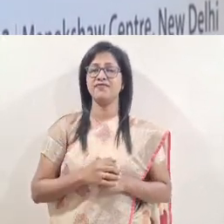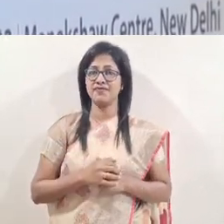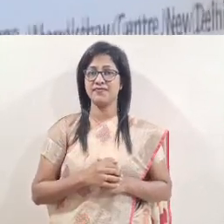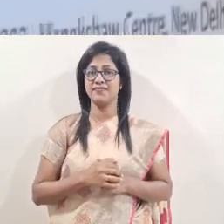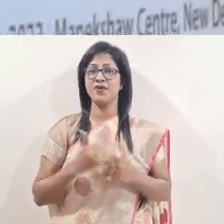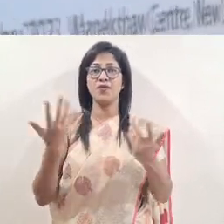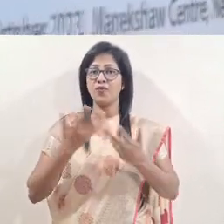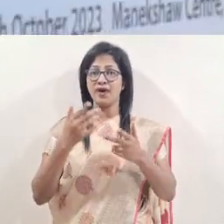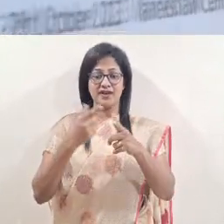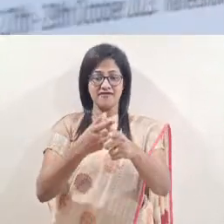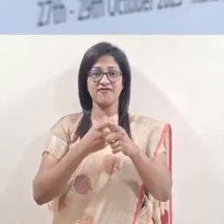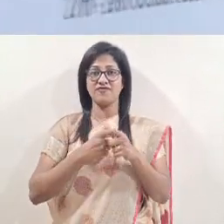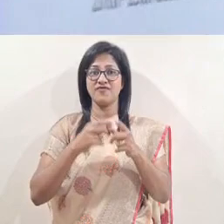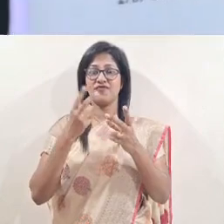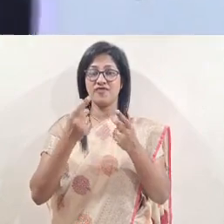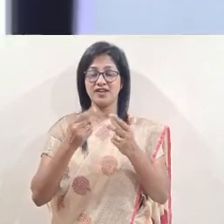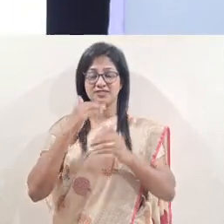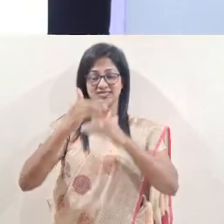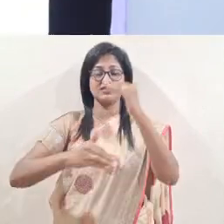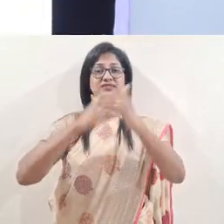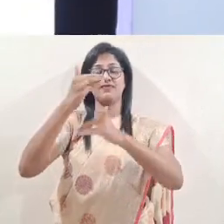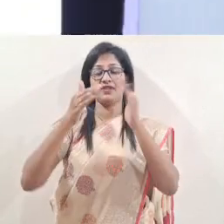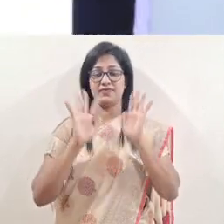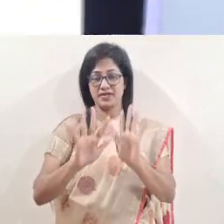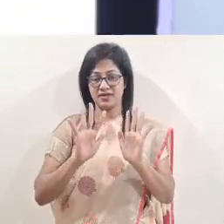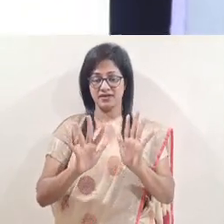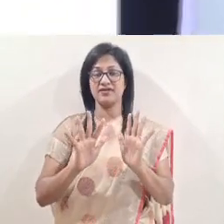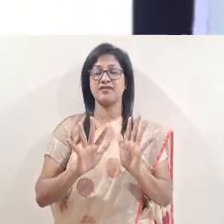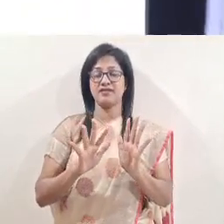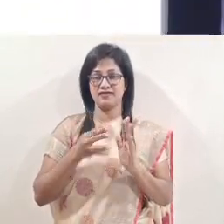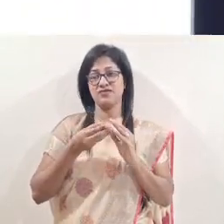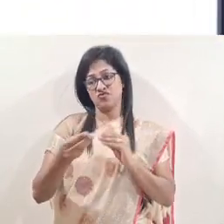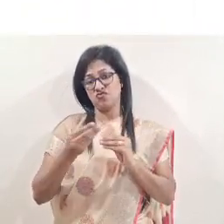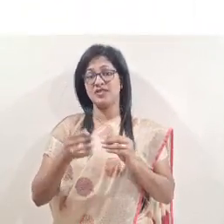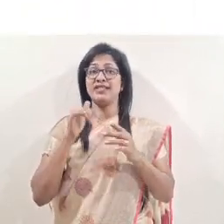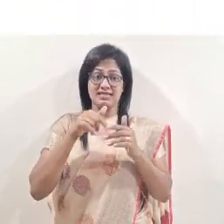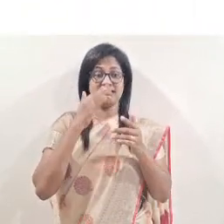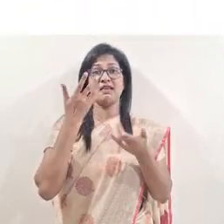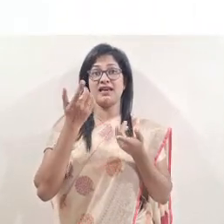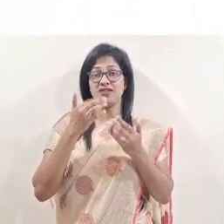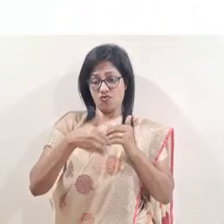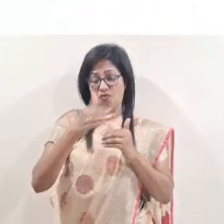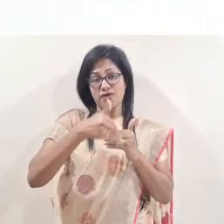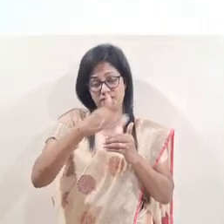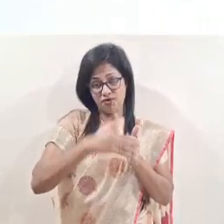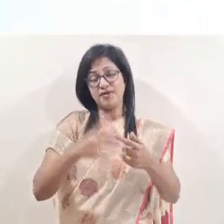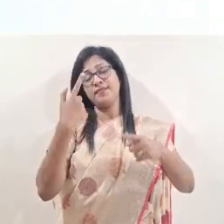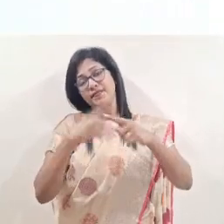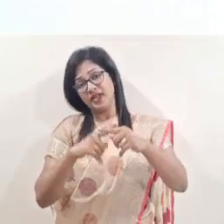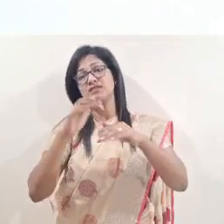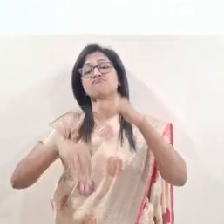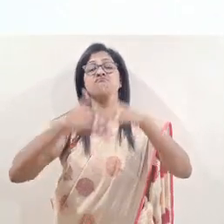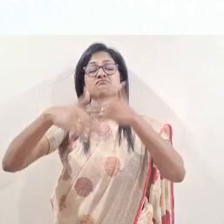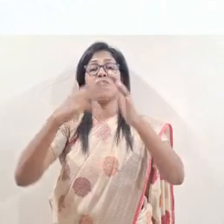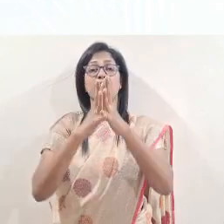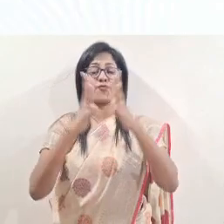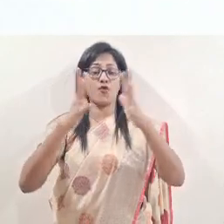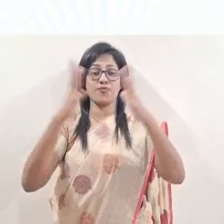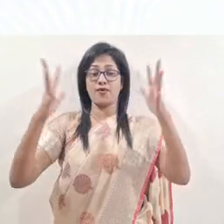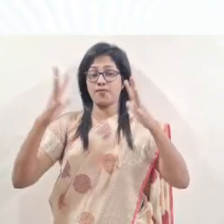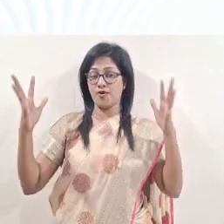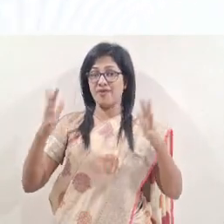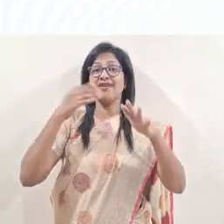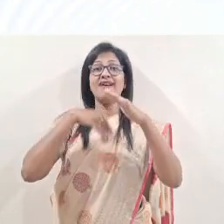rapid development that is going to happen soon, which is already happening and it is going to exacerbate more. So we will be seeing more issues related